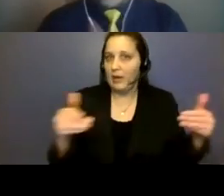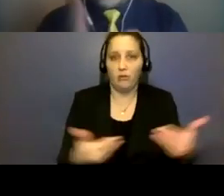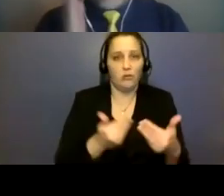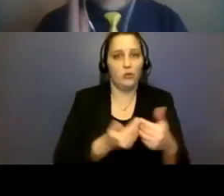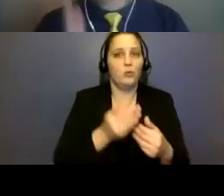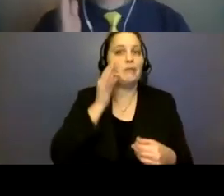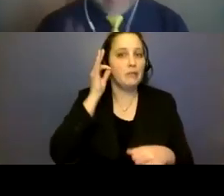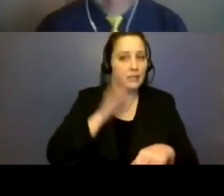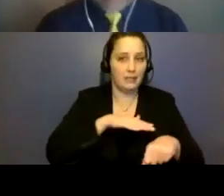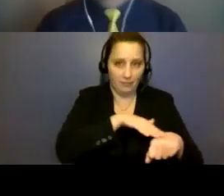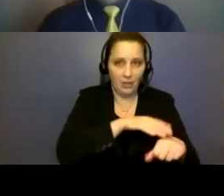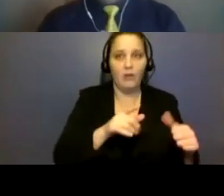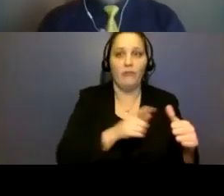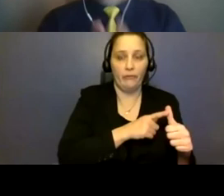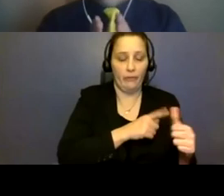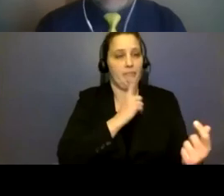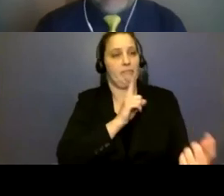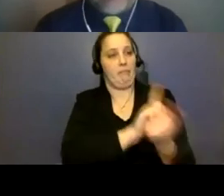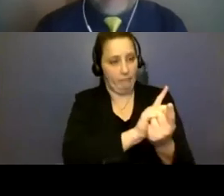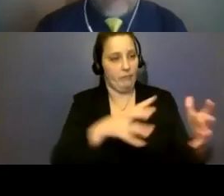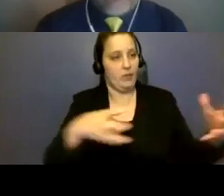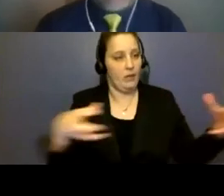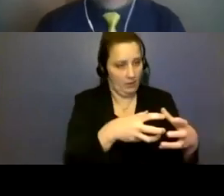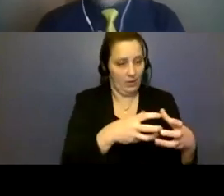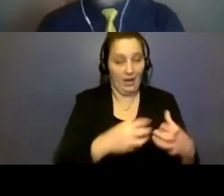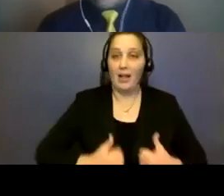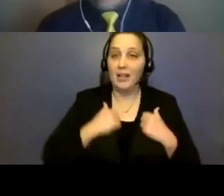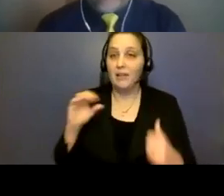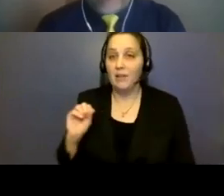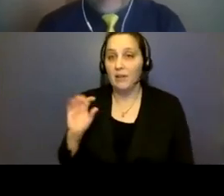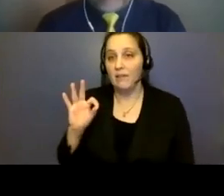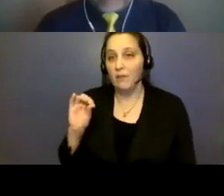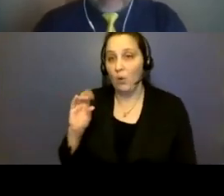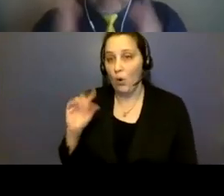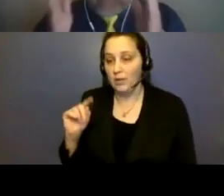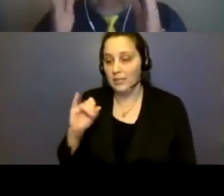community firsthand. I lived in Fort Sill, Oklahoma.